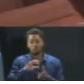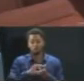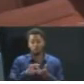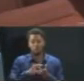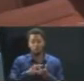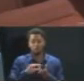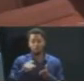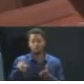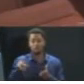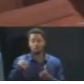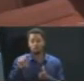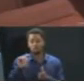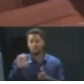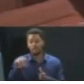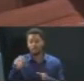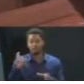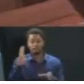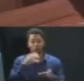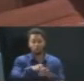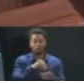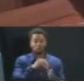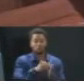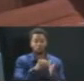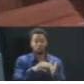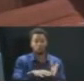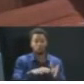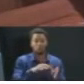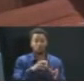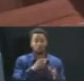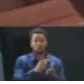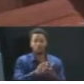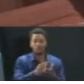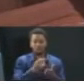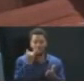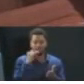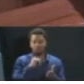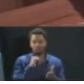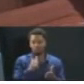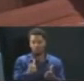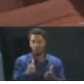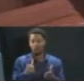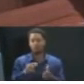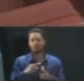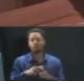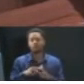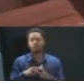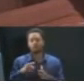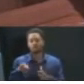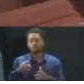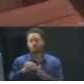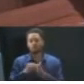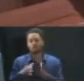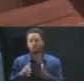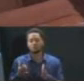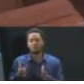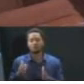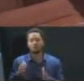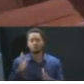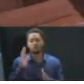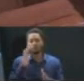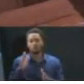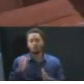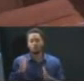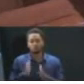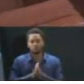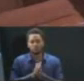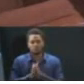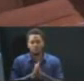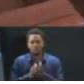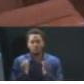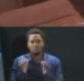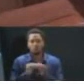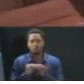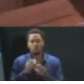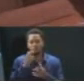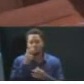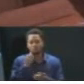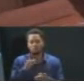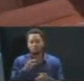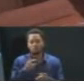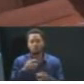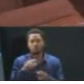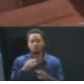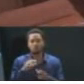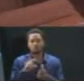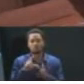grades, they would be more motivated to take the test more seriously. That might be true for some high school students, but for elementary